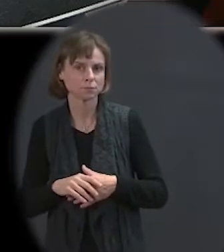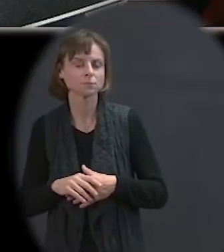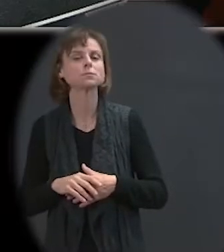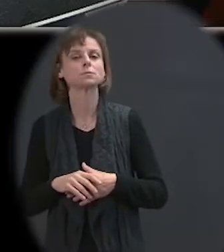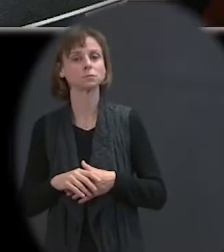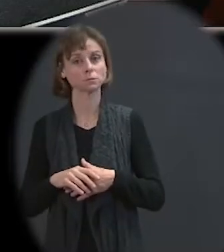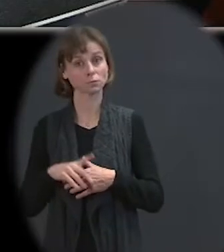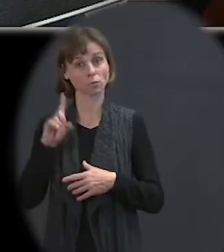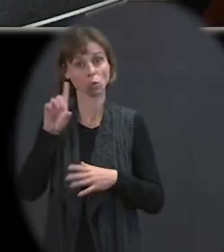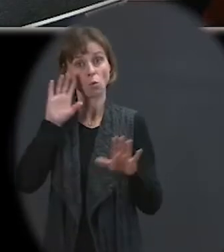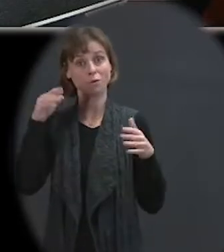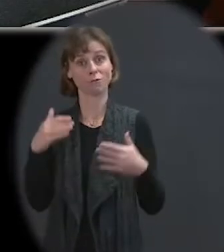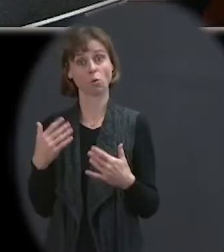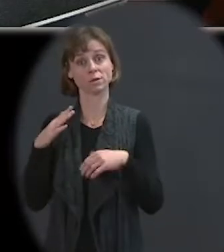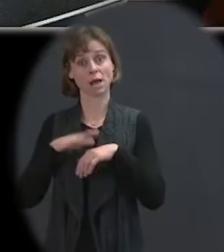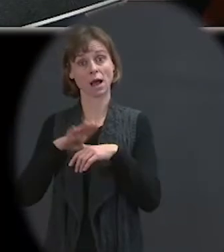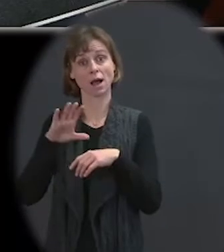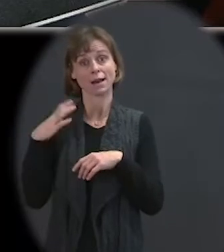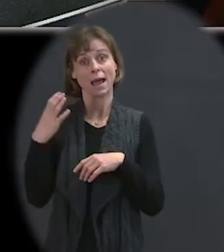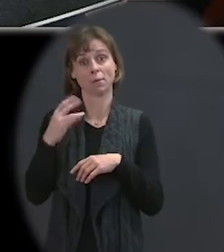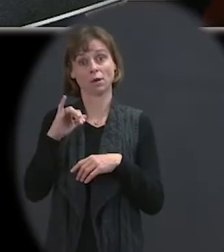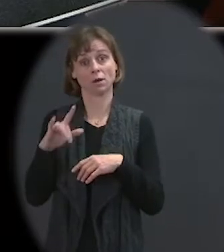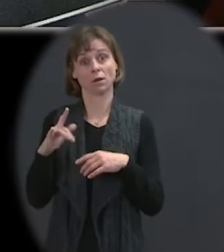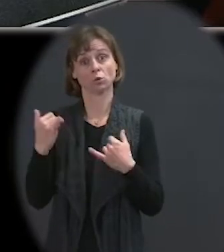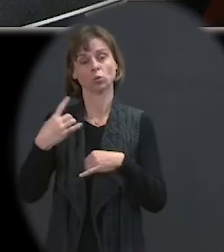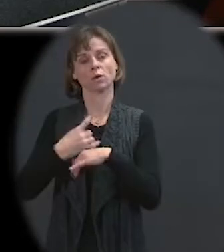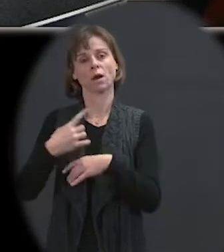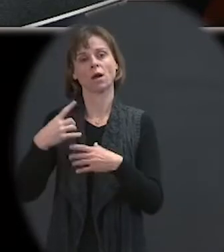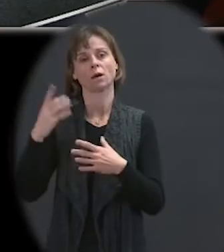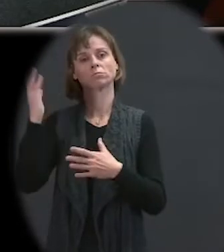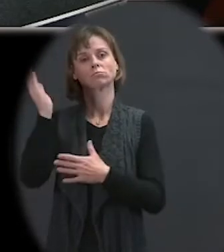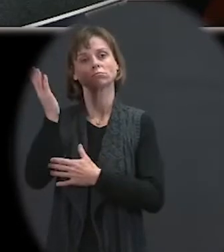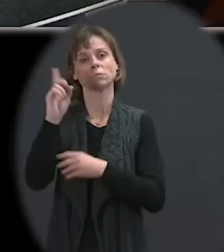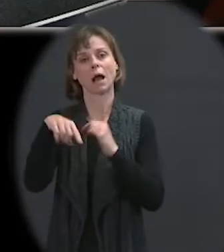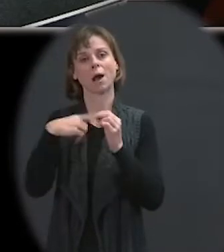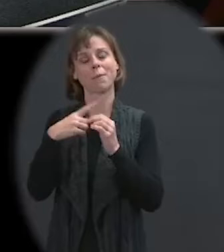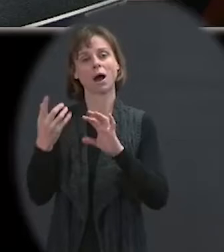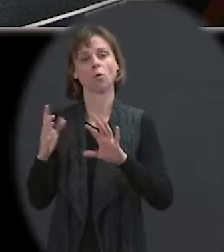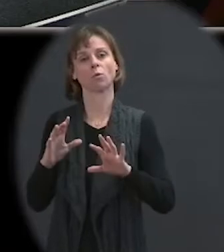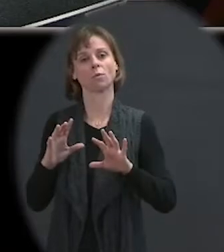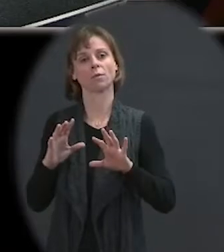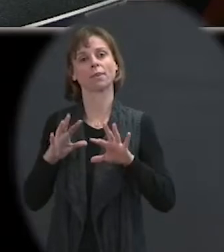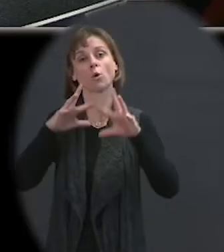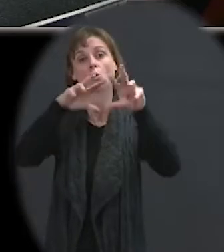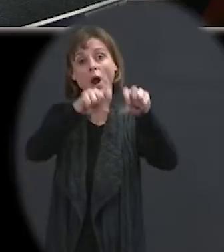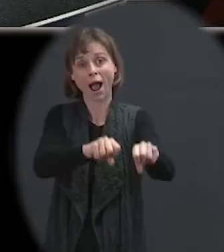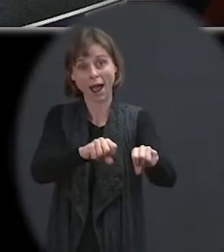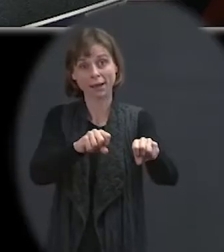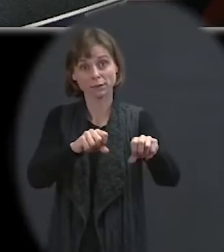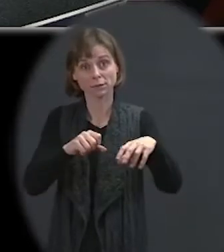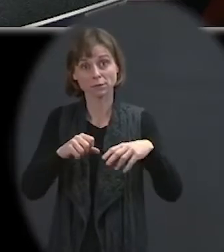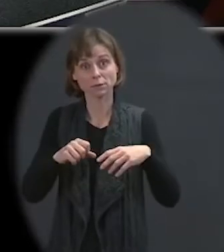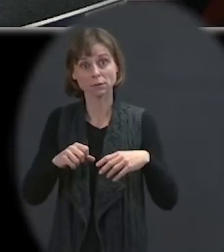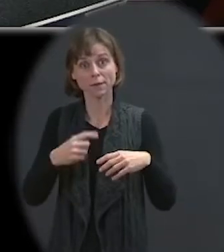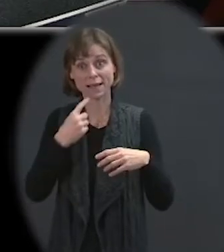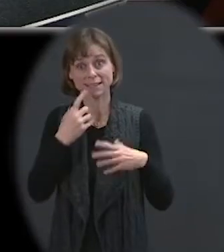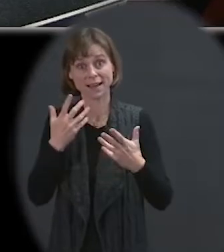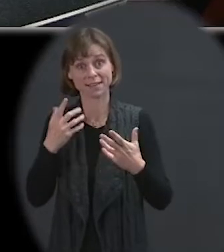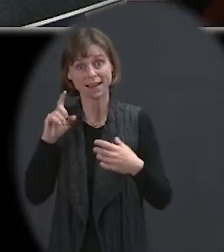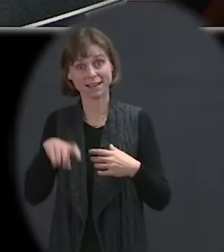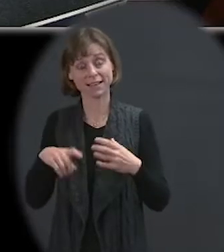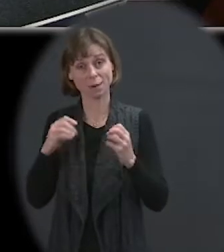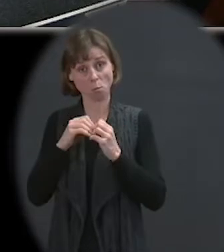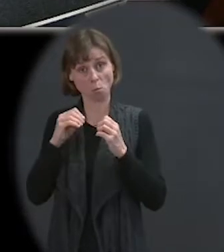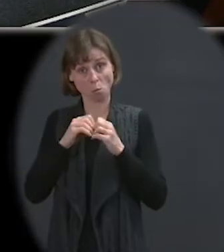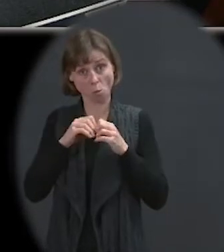focuses on the Hill today is on the Capitol riot, and I wanted to follow up on that. There's been some talk about the potential need for greater surveillance of domestic